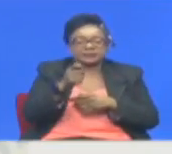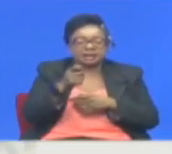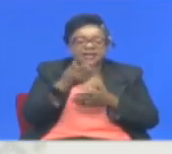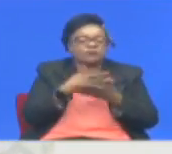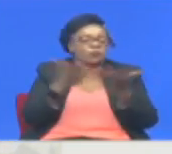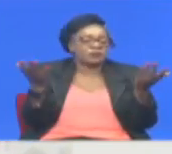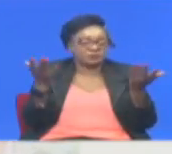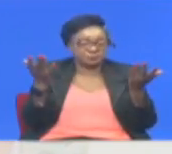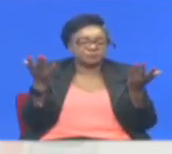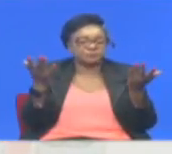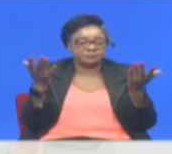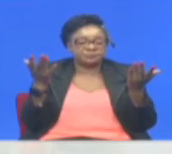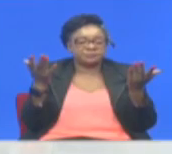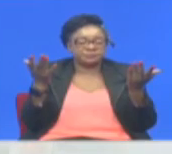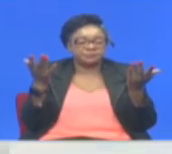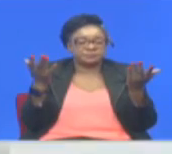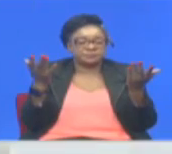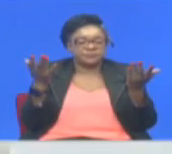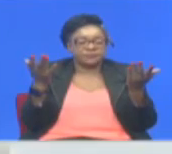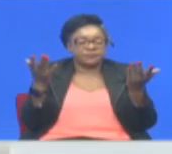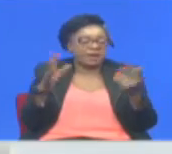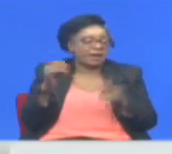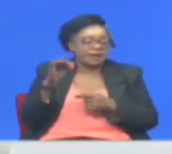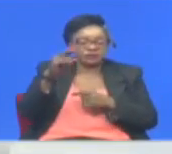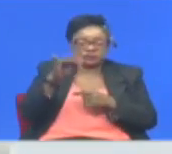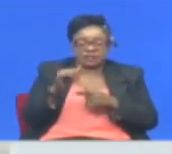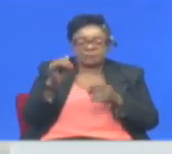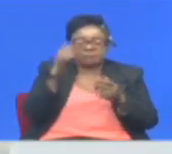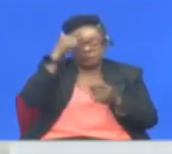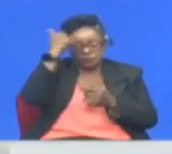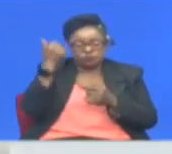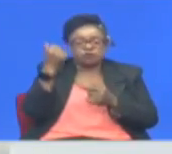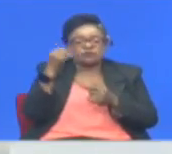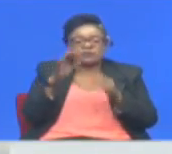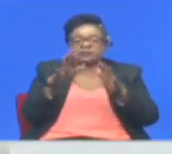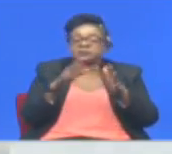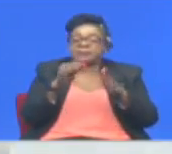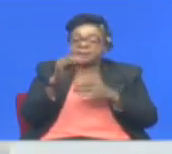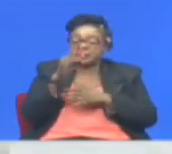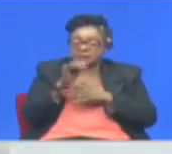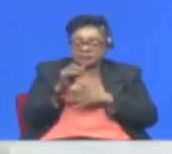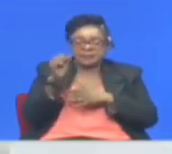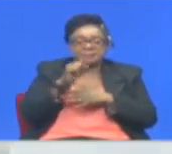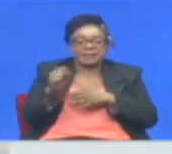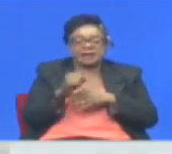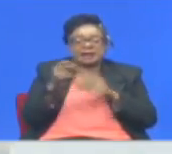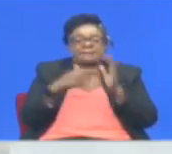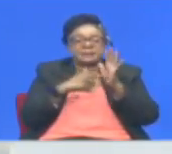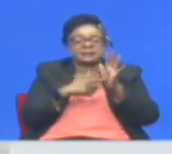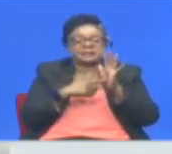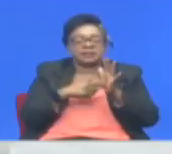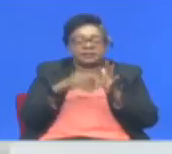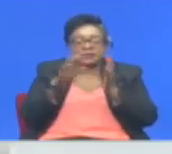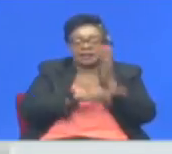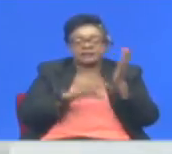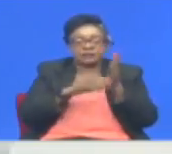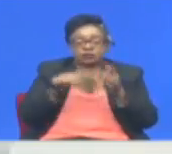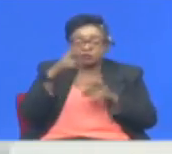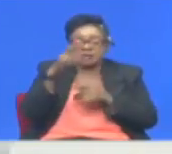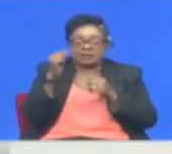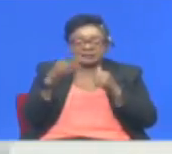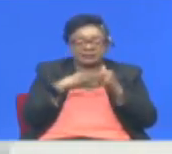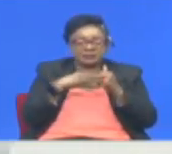as she is nicknamed due to her African roots and her speed on the slopes, Sabrina represented the country in the 2018